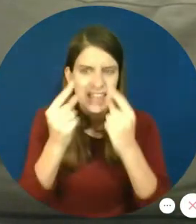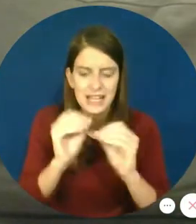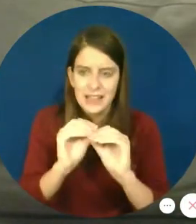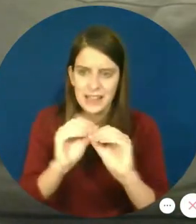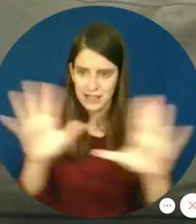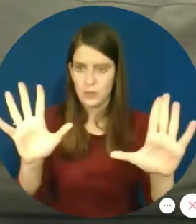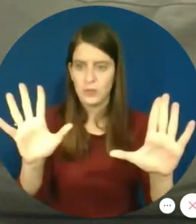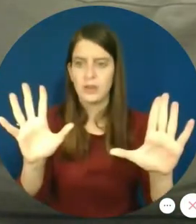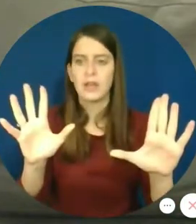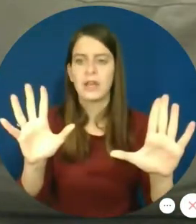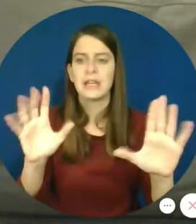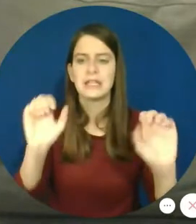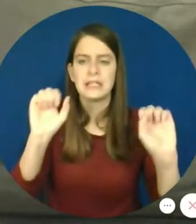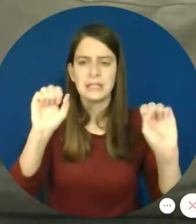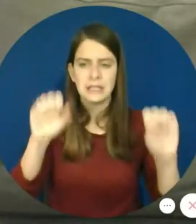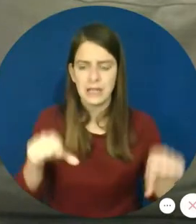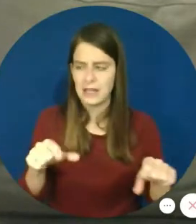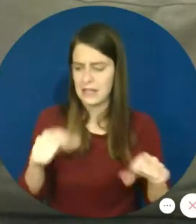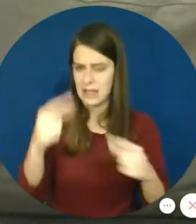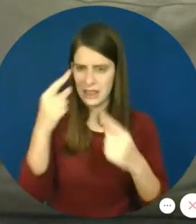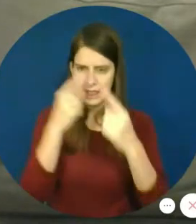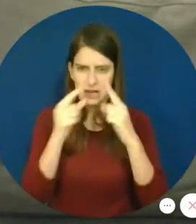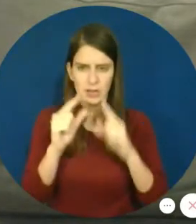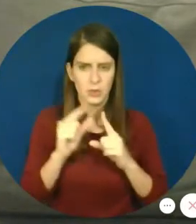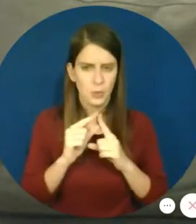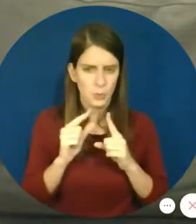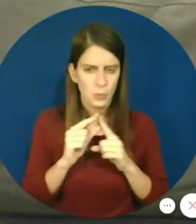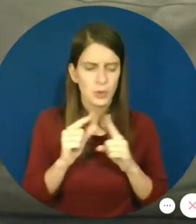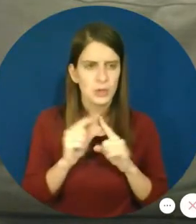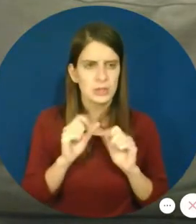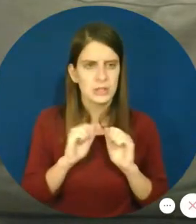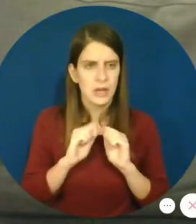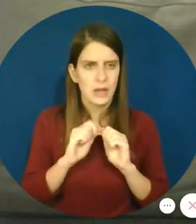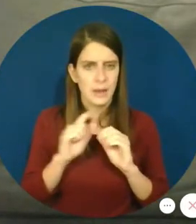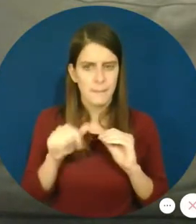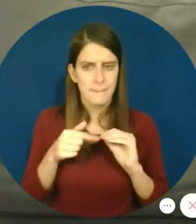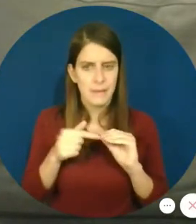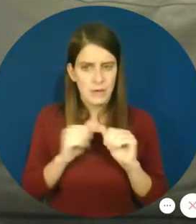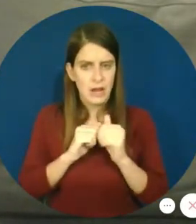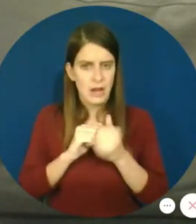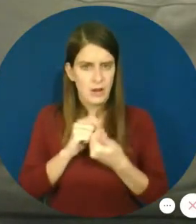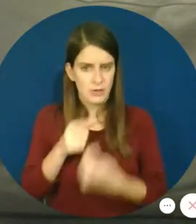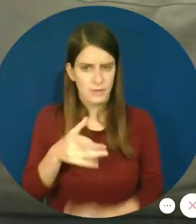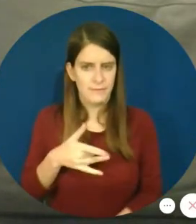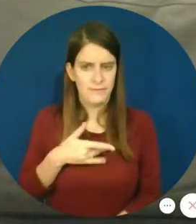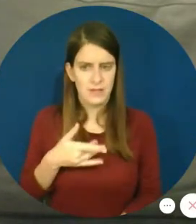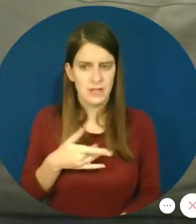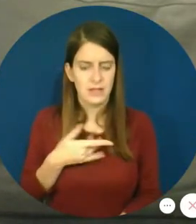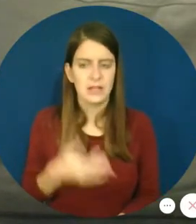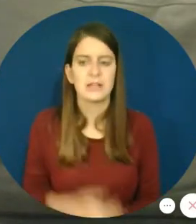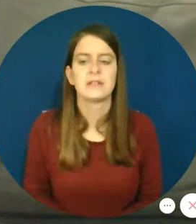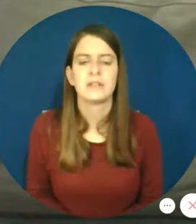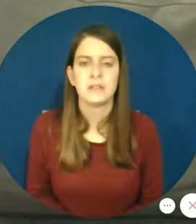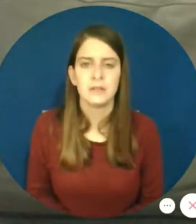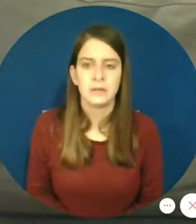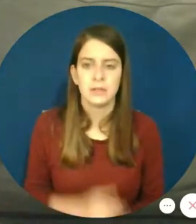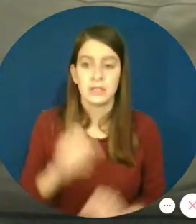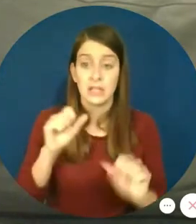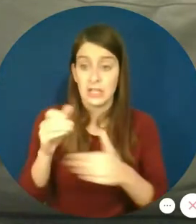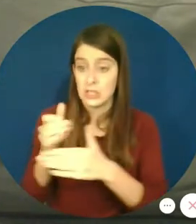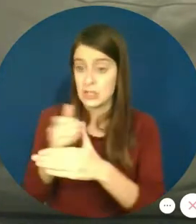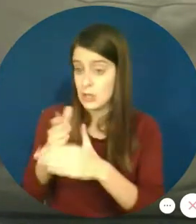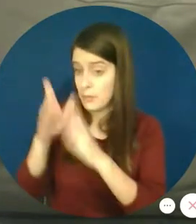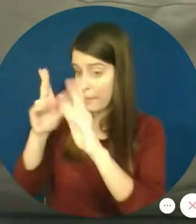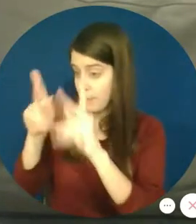and be able to come up with the words about what we're feeling to be able to talk to someone, to share with someone, whether it's someone in our